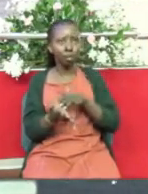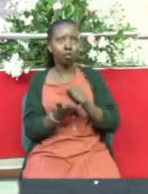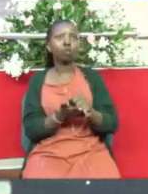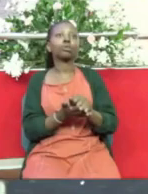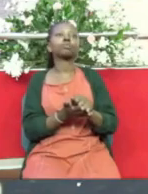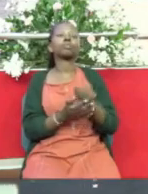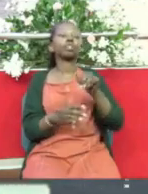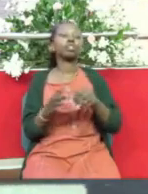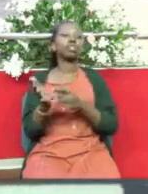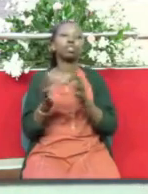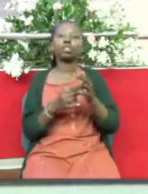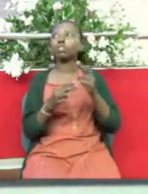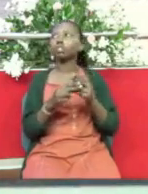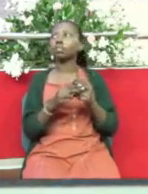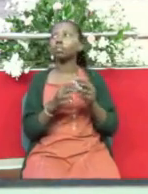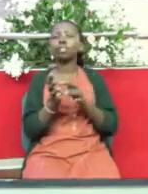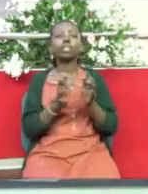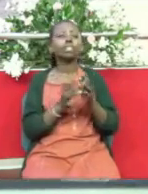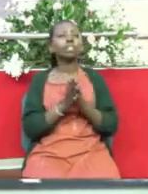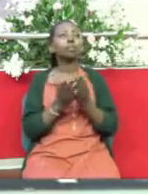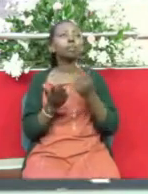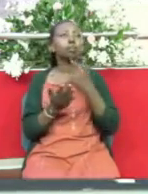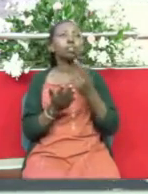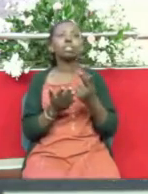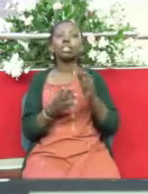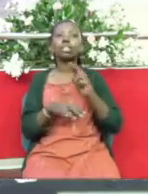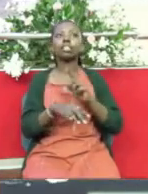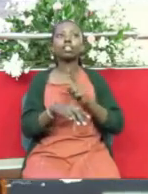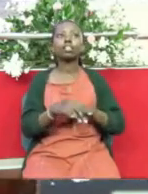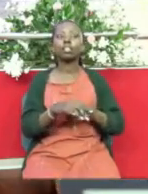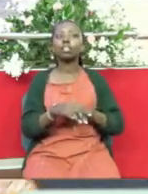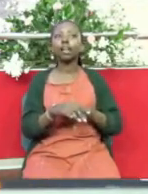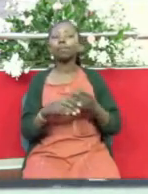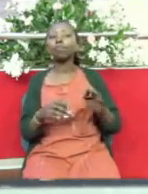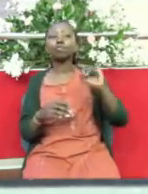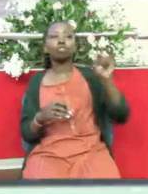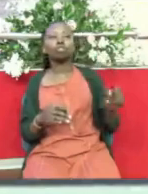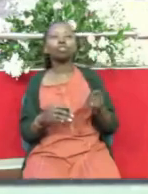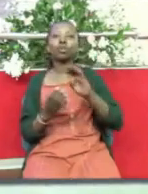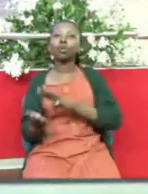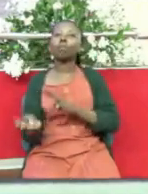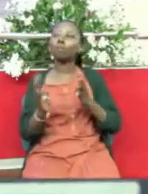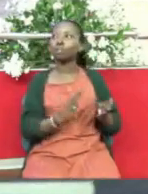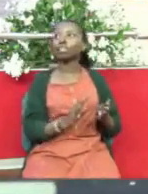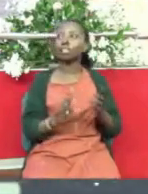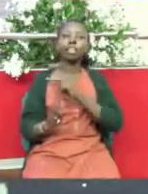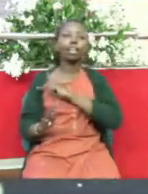Jesus. The Bible says that since the time of John the Baptist, the kingdom suffers